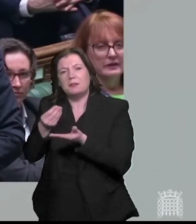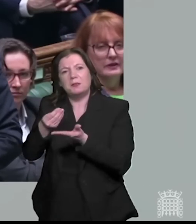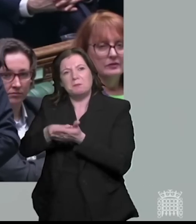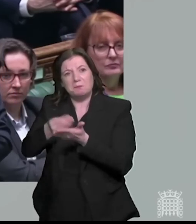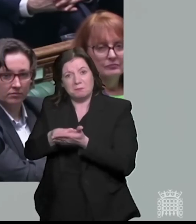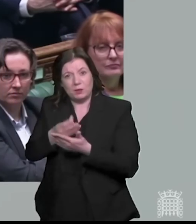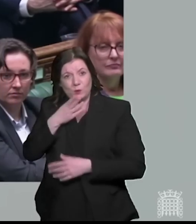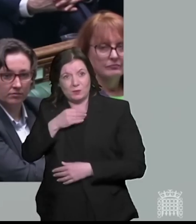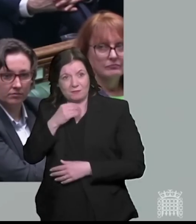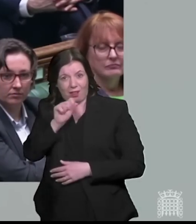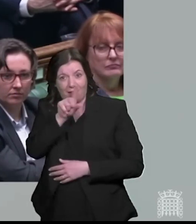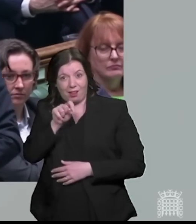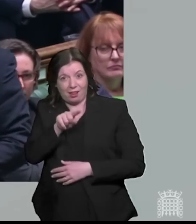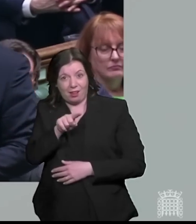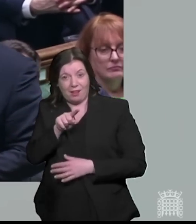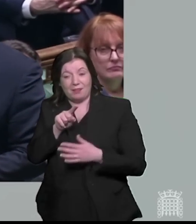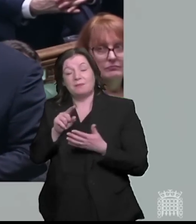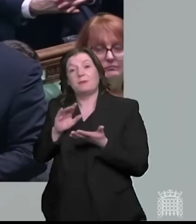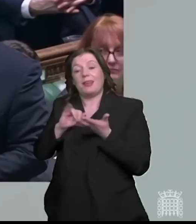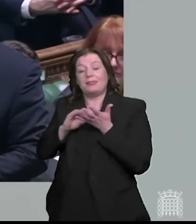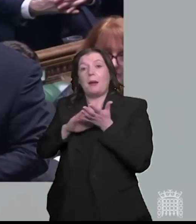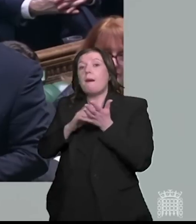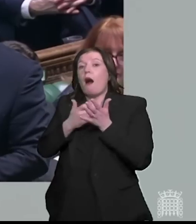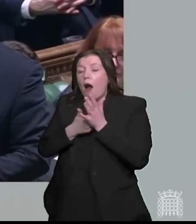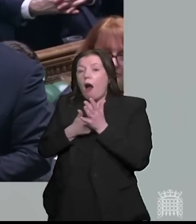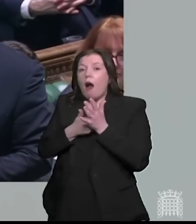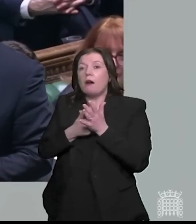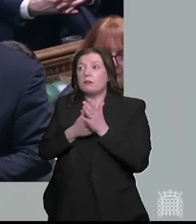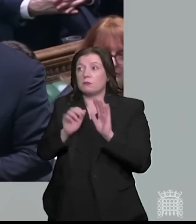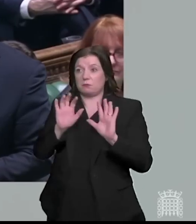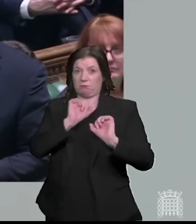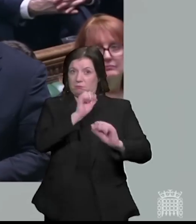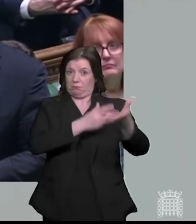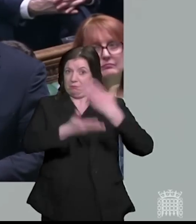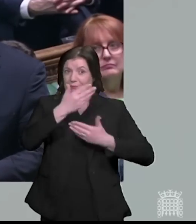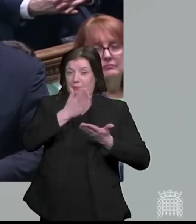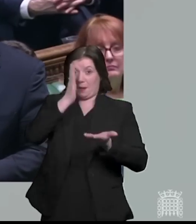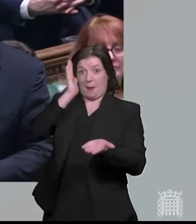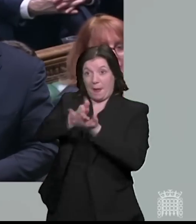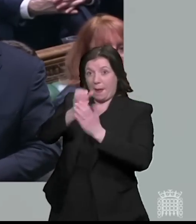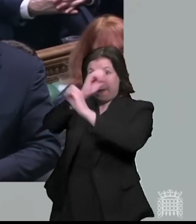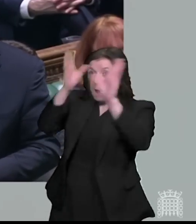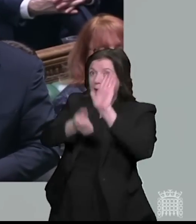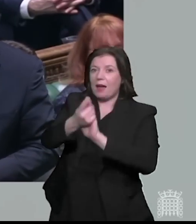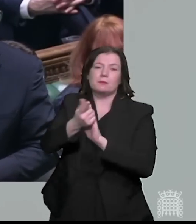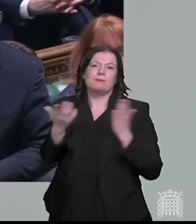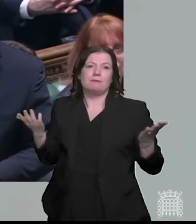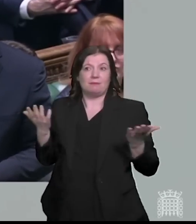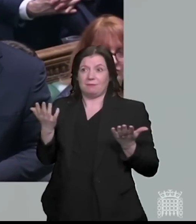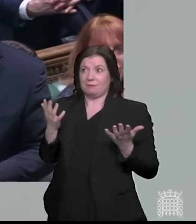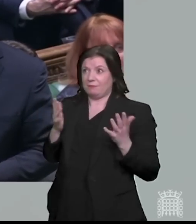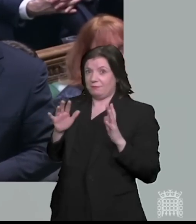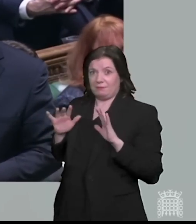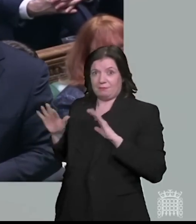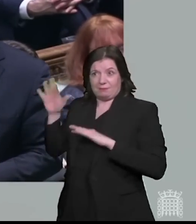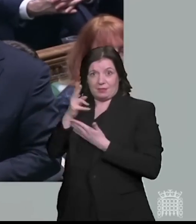And on SMR, before I moved on, remember, this is pipe dream stuff. There's not a single small modular